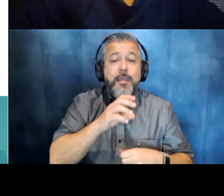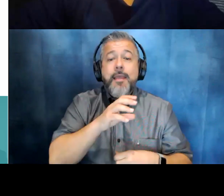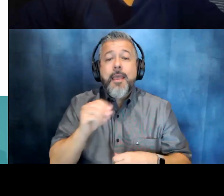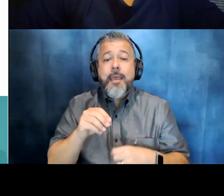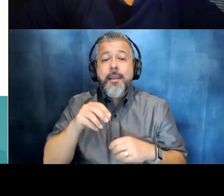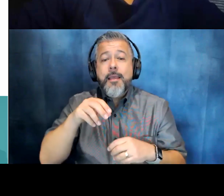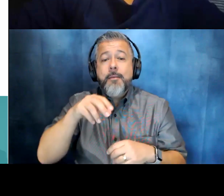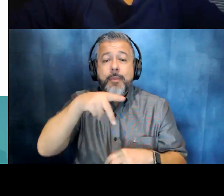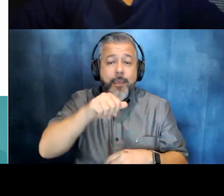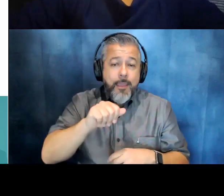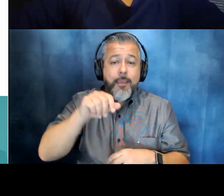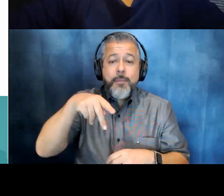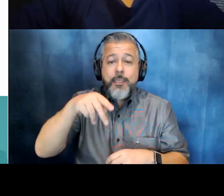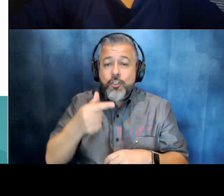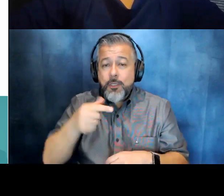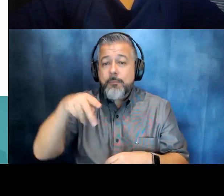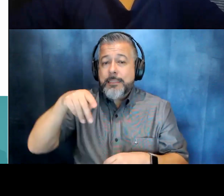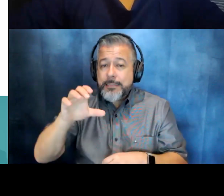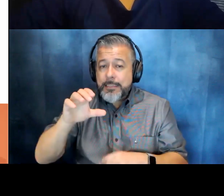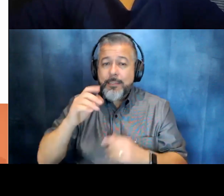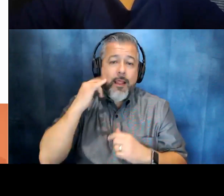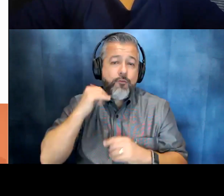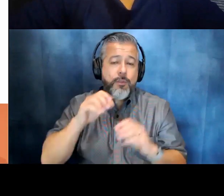Guardians, Public Administrators, and Public Conservators.